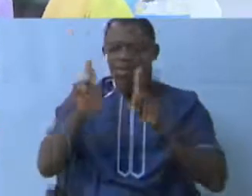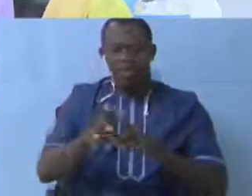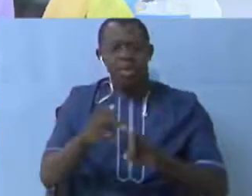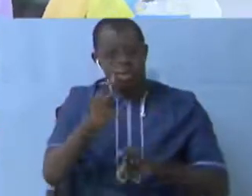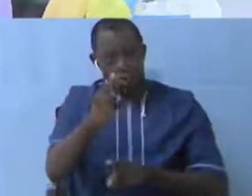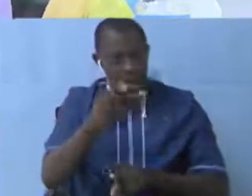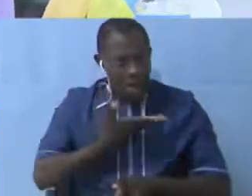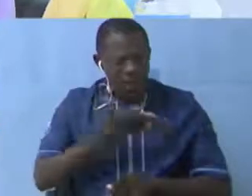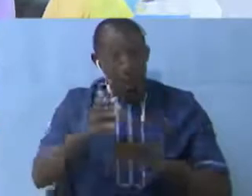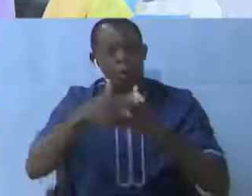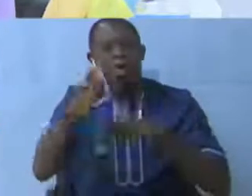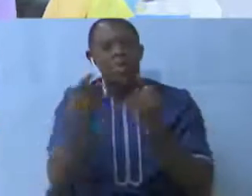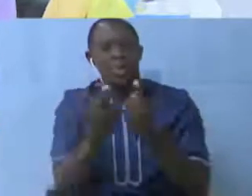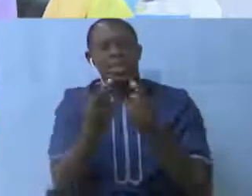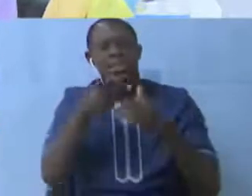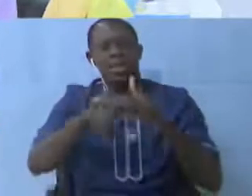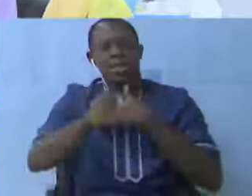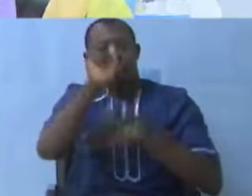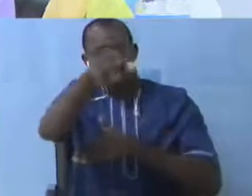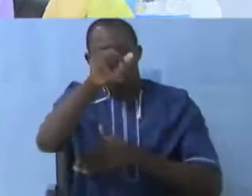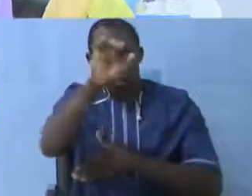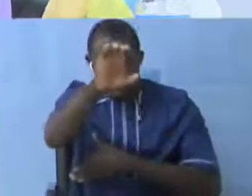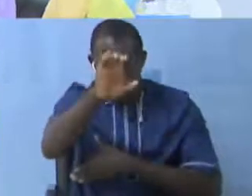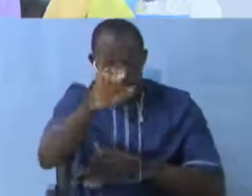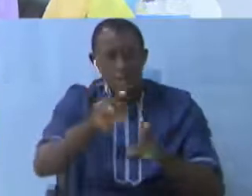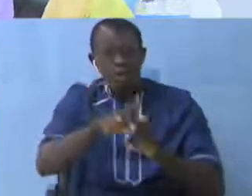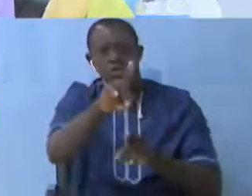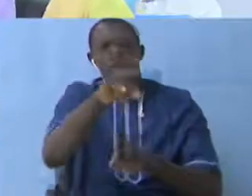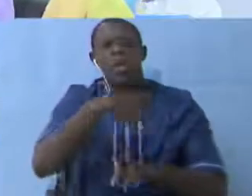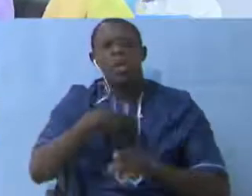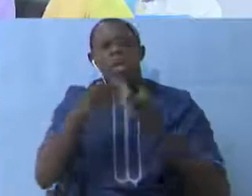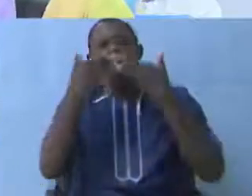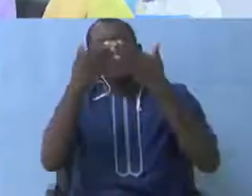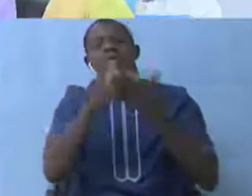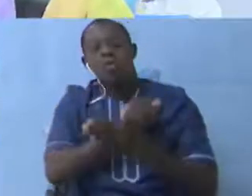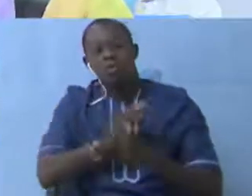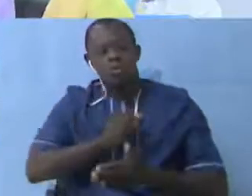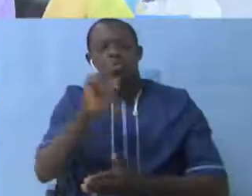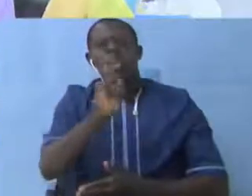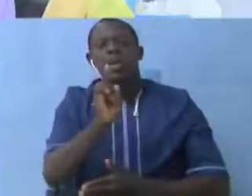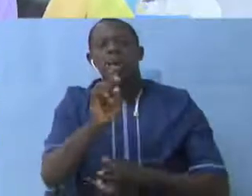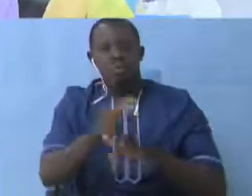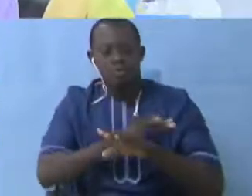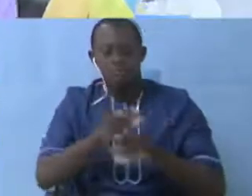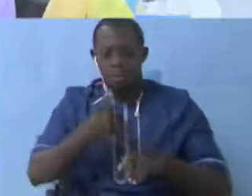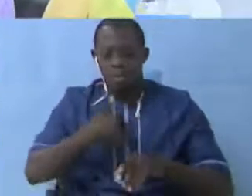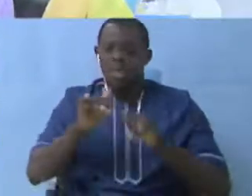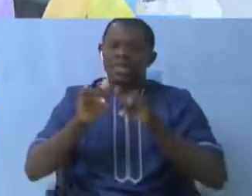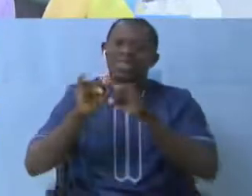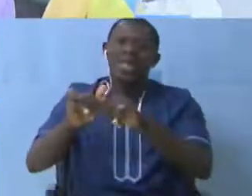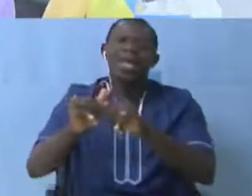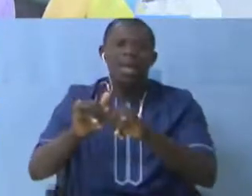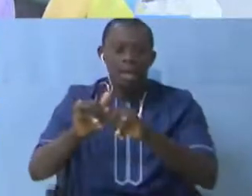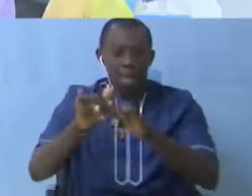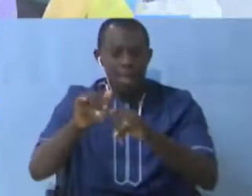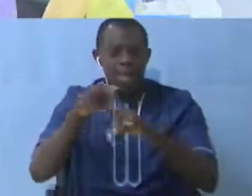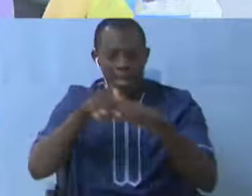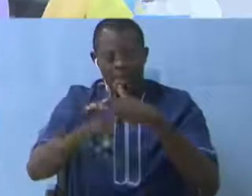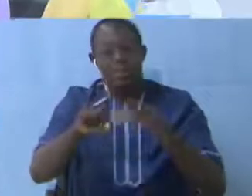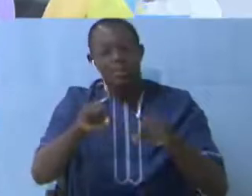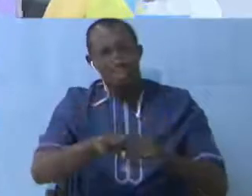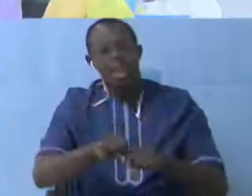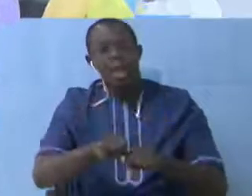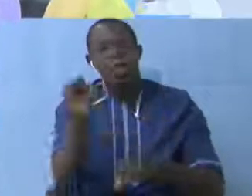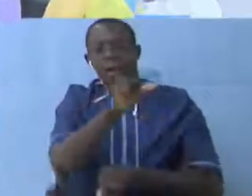in your country, so what are you coming to tell us? And then, because I was based in Senegal and my other name is Senghor, so they